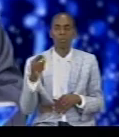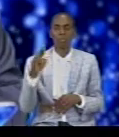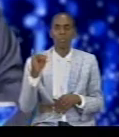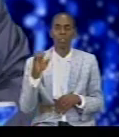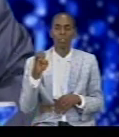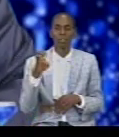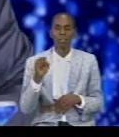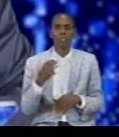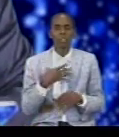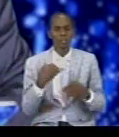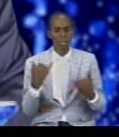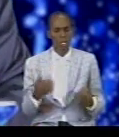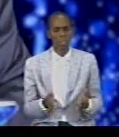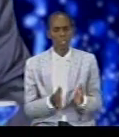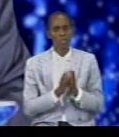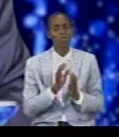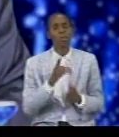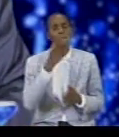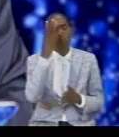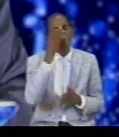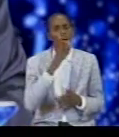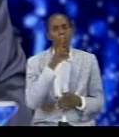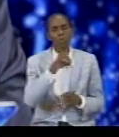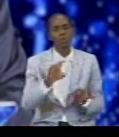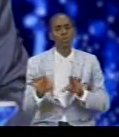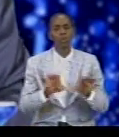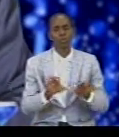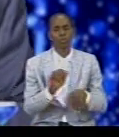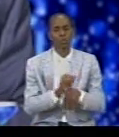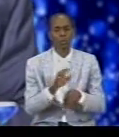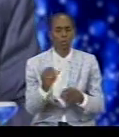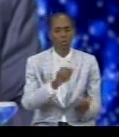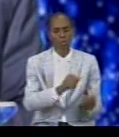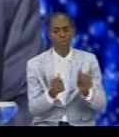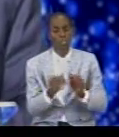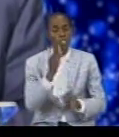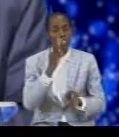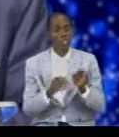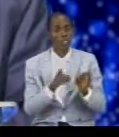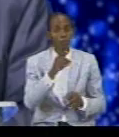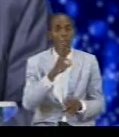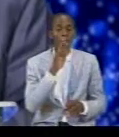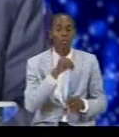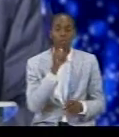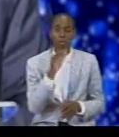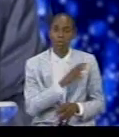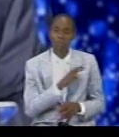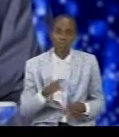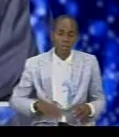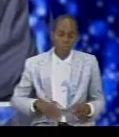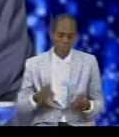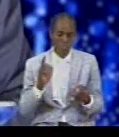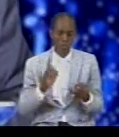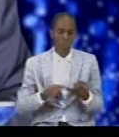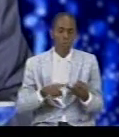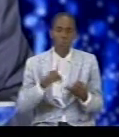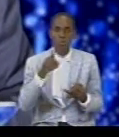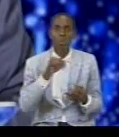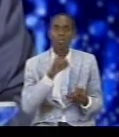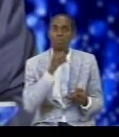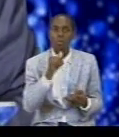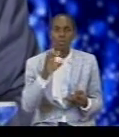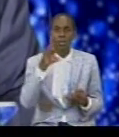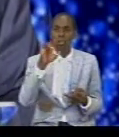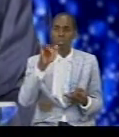baptizest thou then, if thou be not that Christ, nor Elias, neither that prophet?" John answered